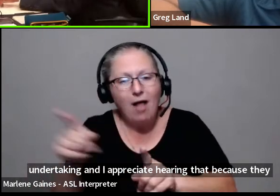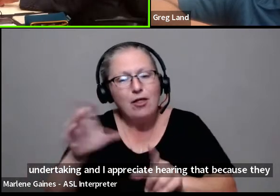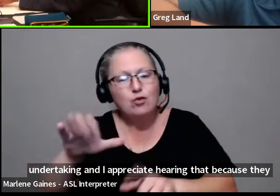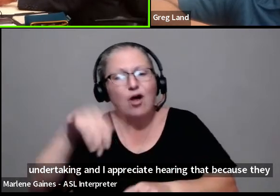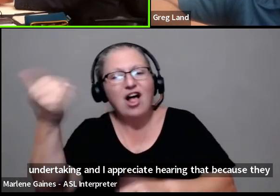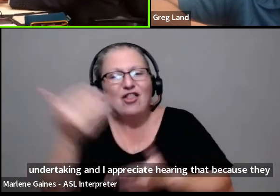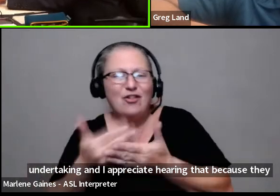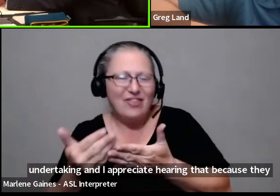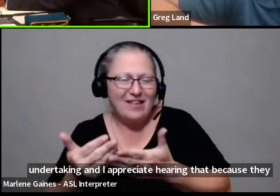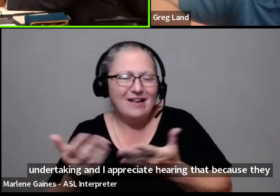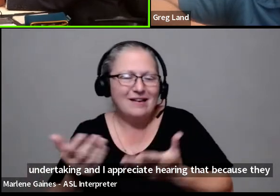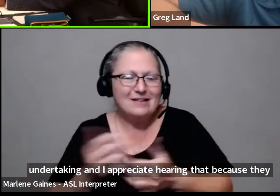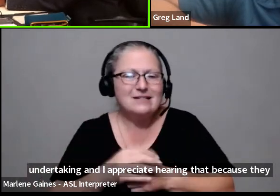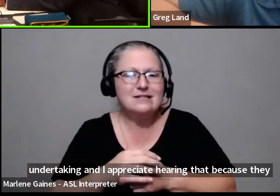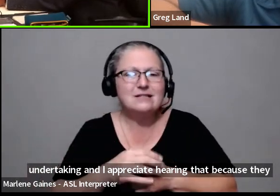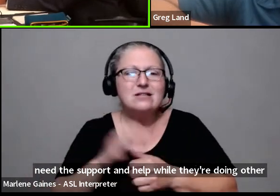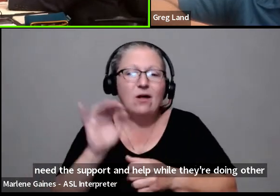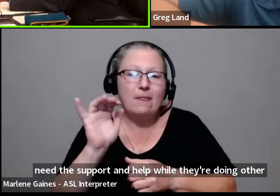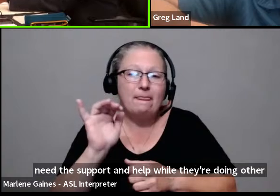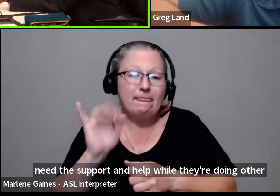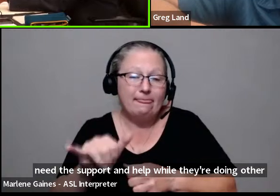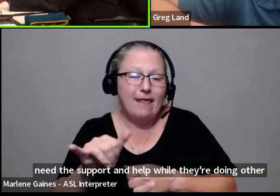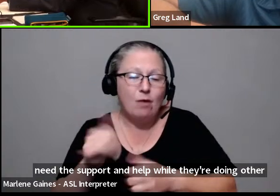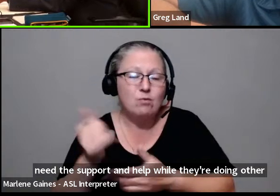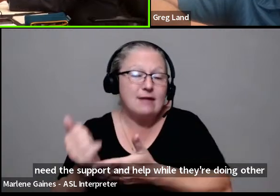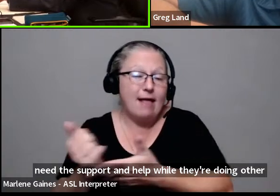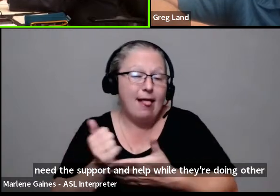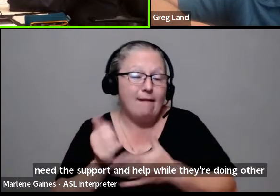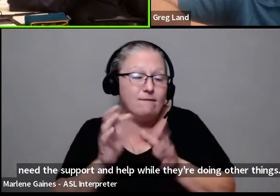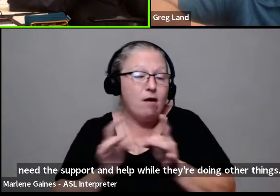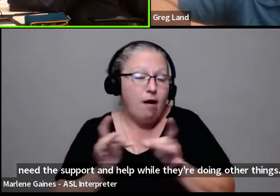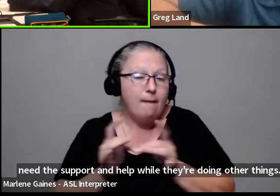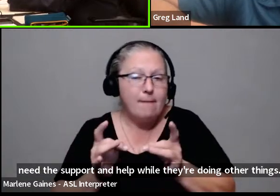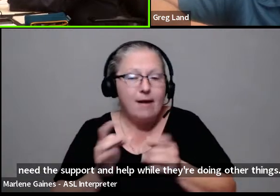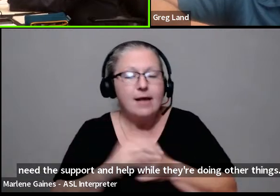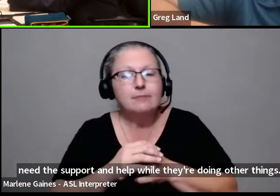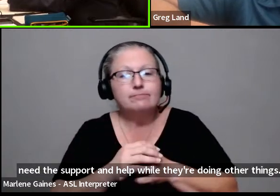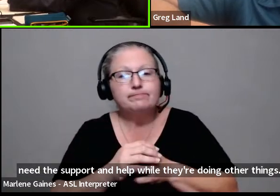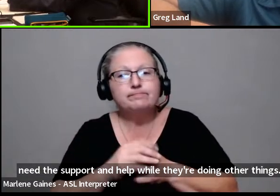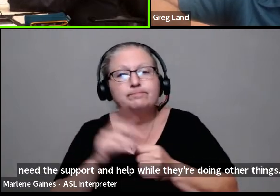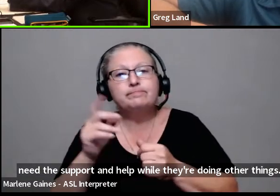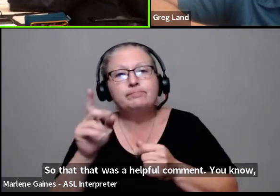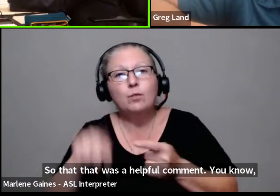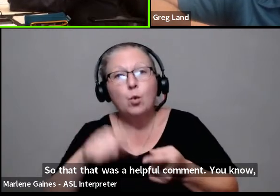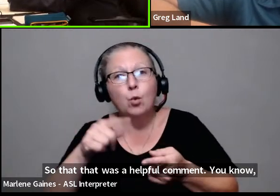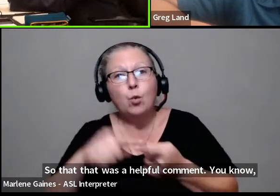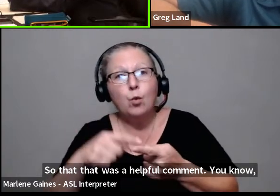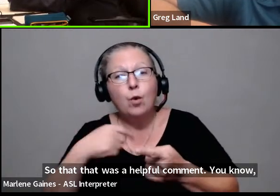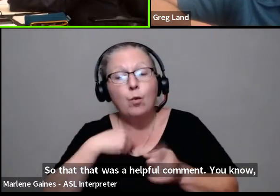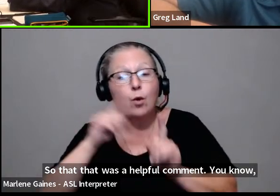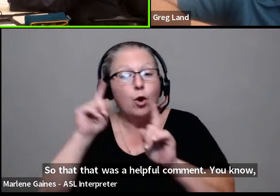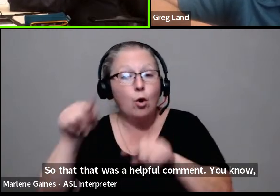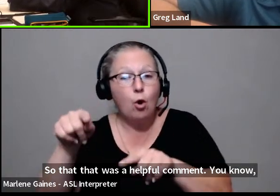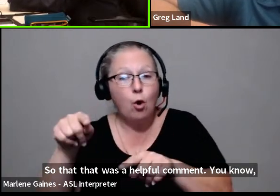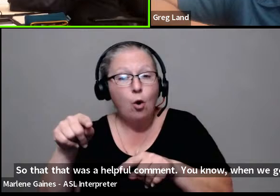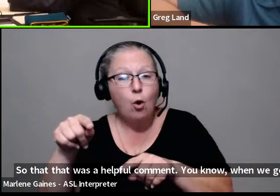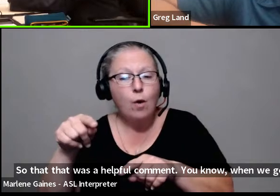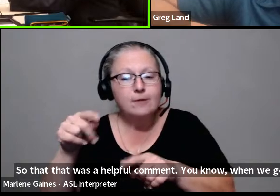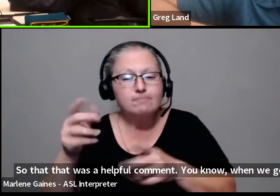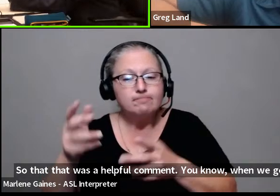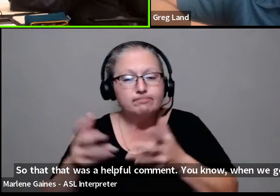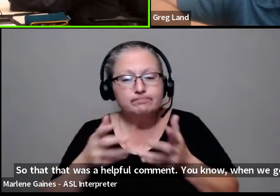things. So that was a helpful comment. When we go out and